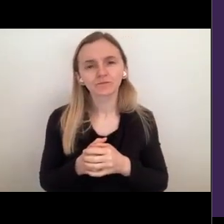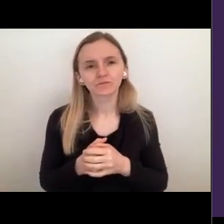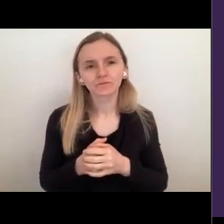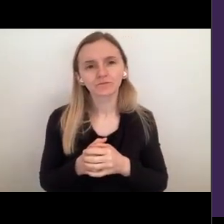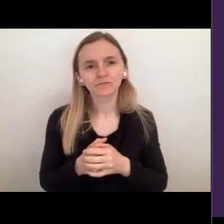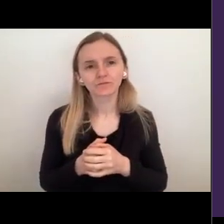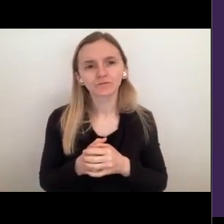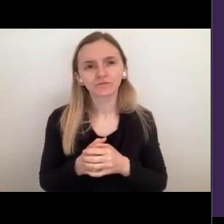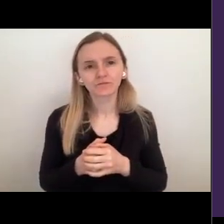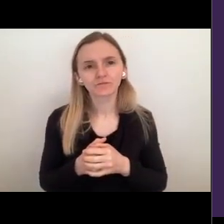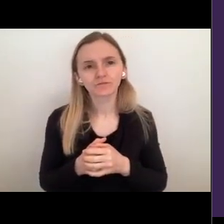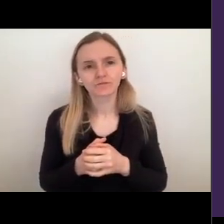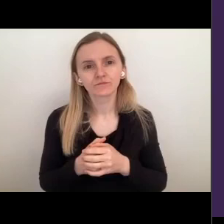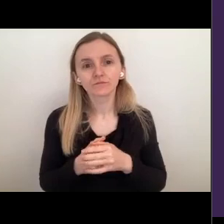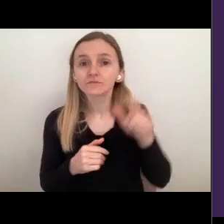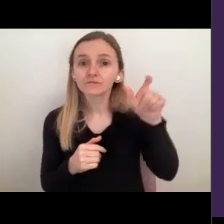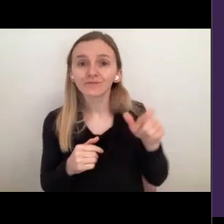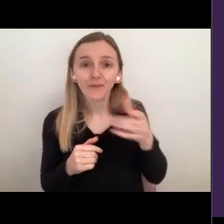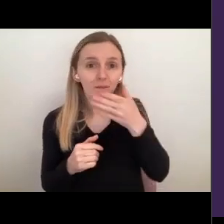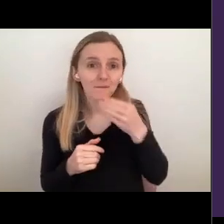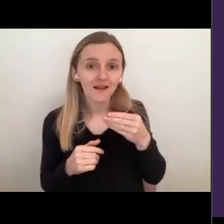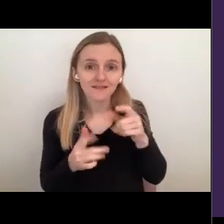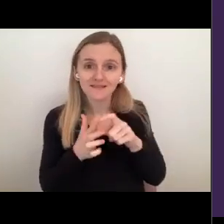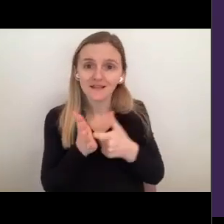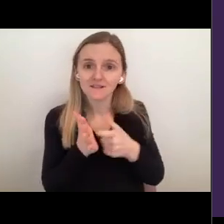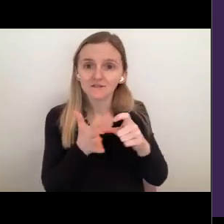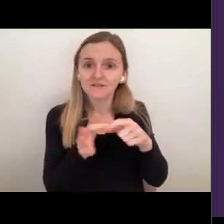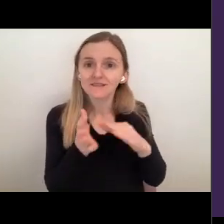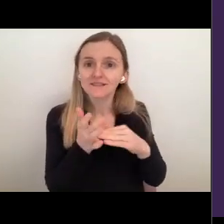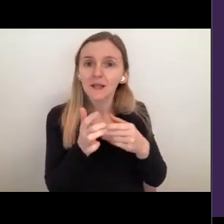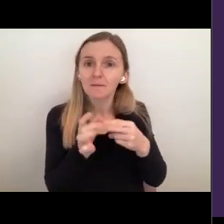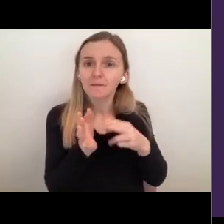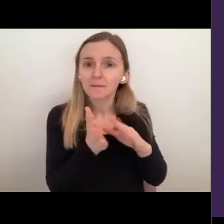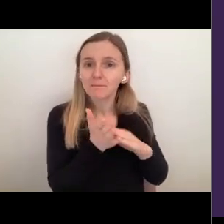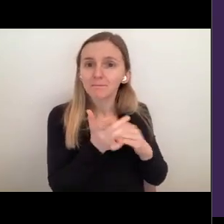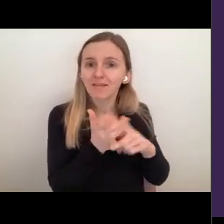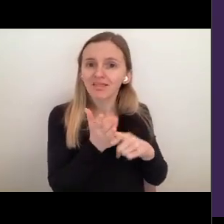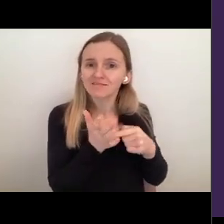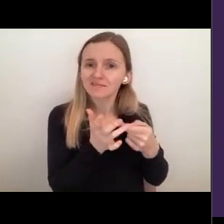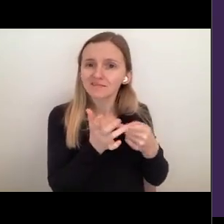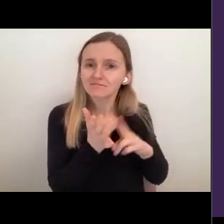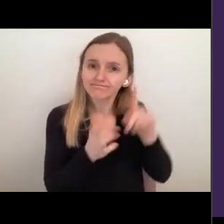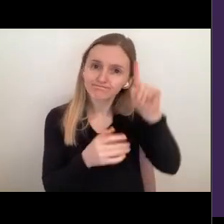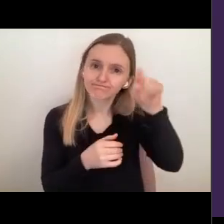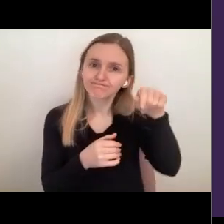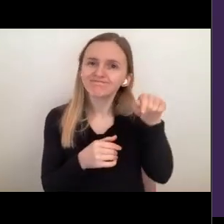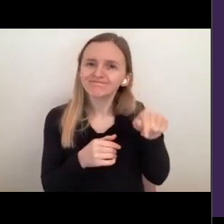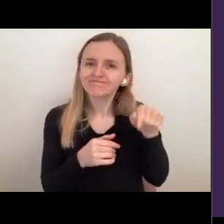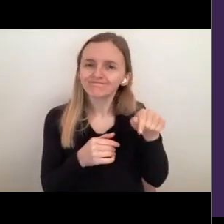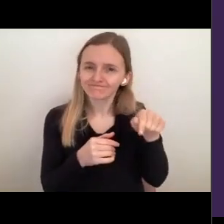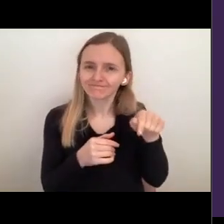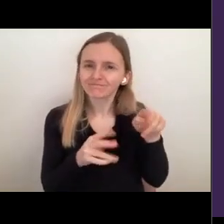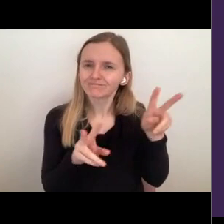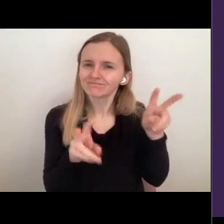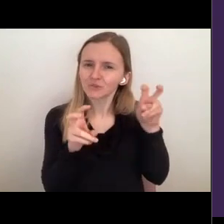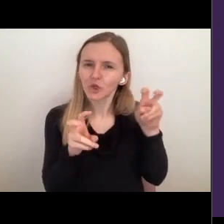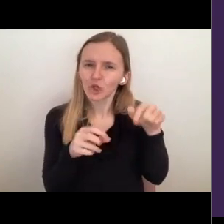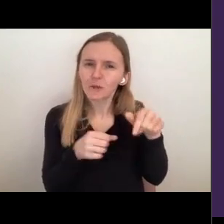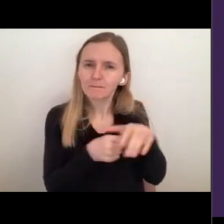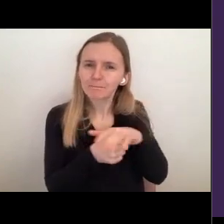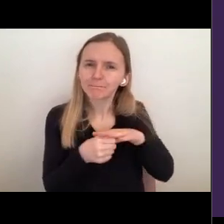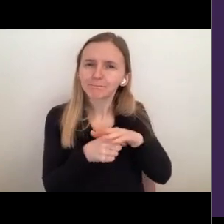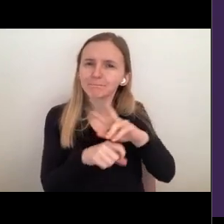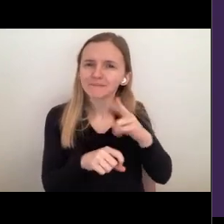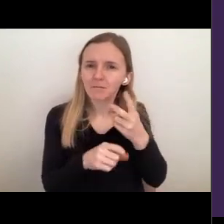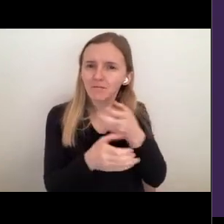coined by a man called Dr. Damien Milton. And what he did was